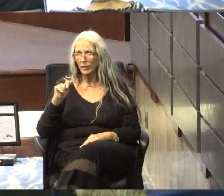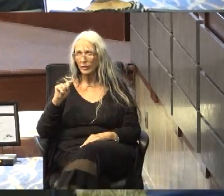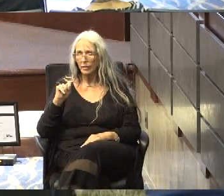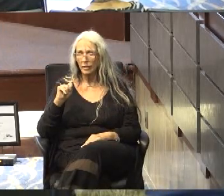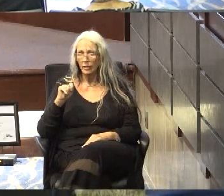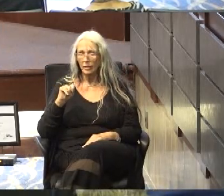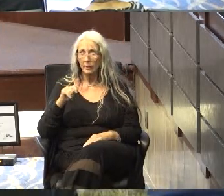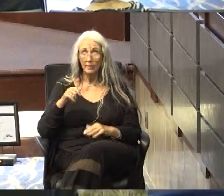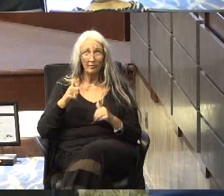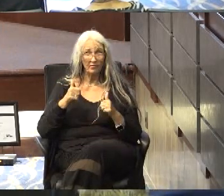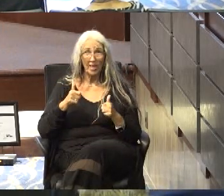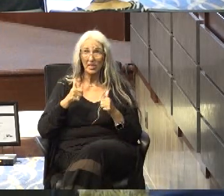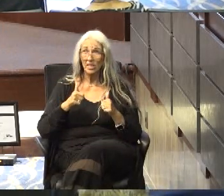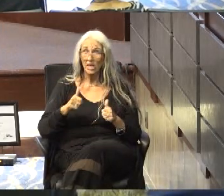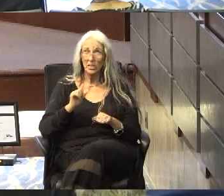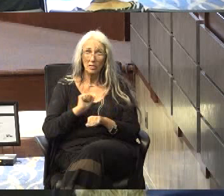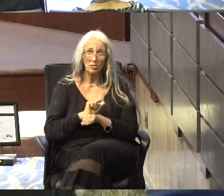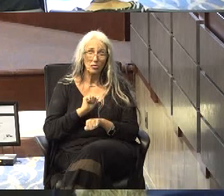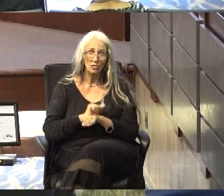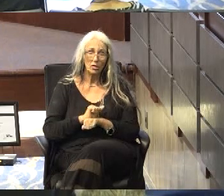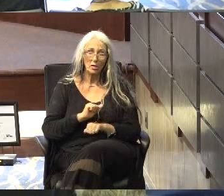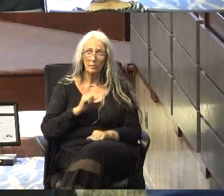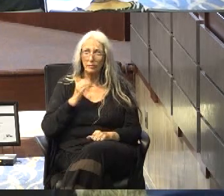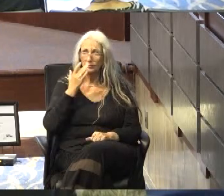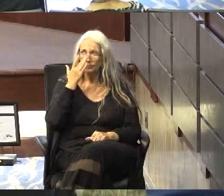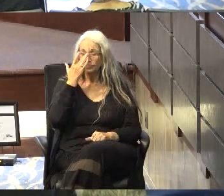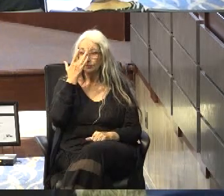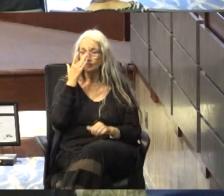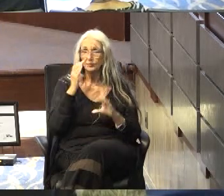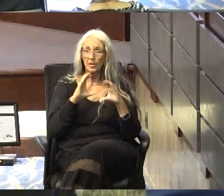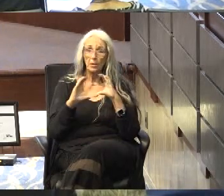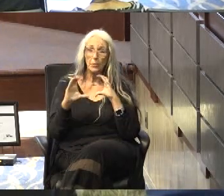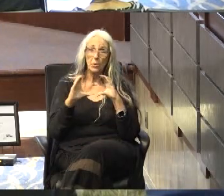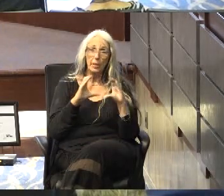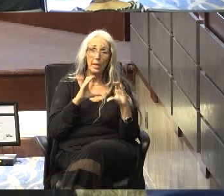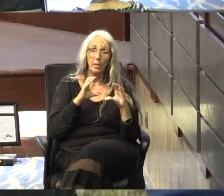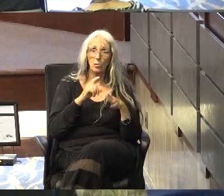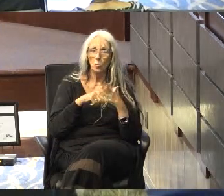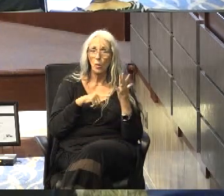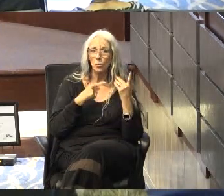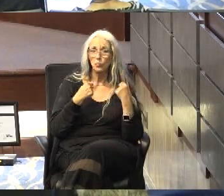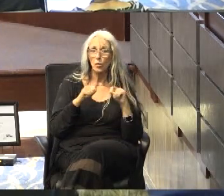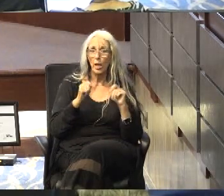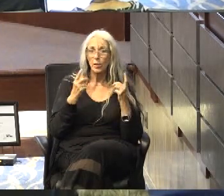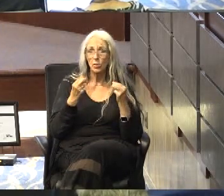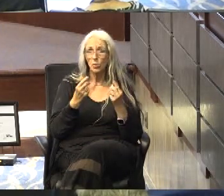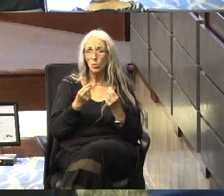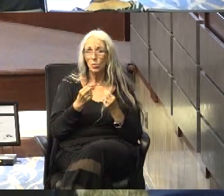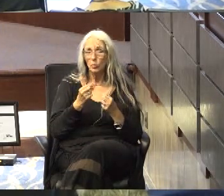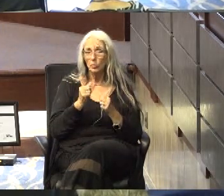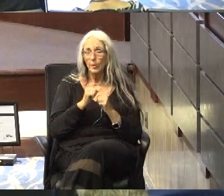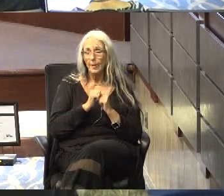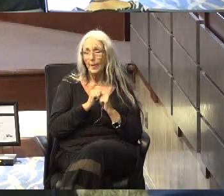just a fantastic job of communicating what we're trying to get done on that board.